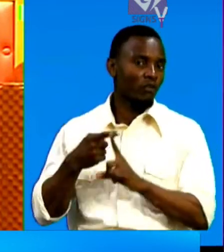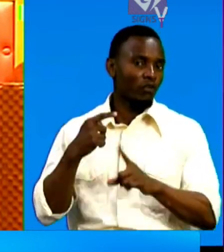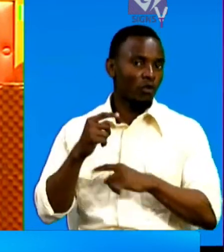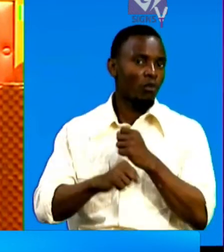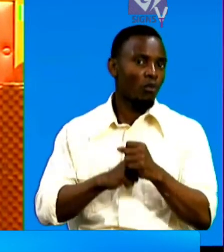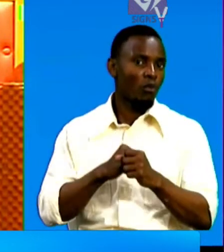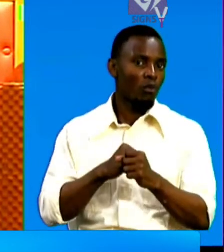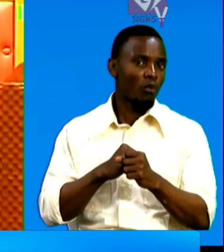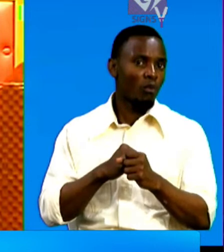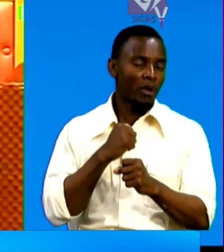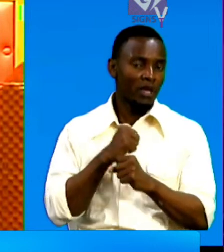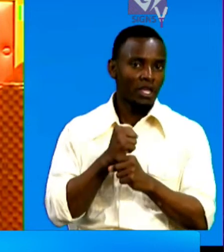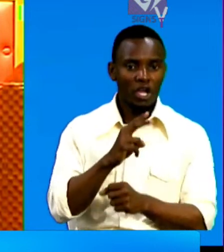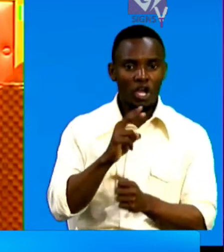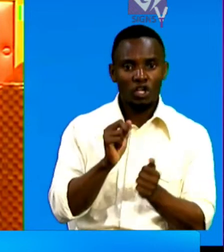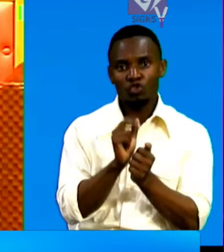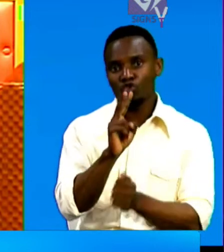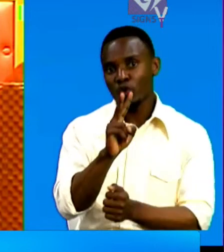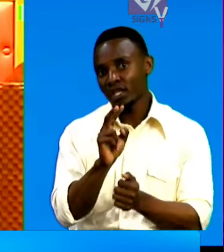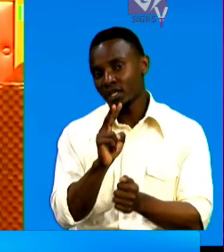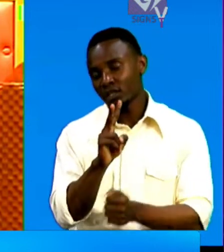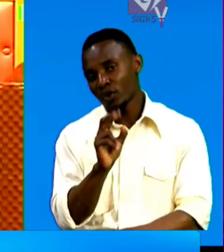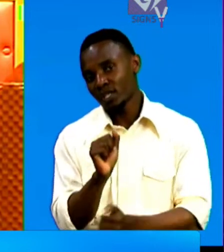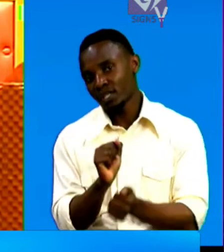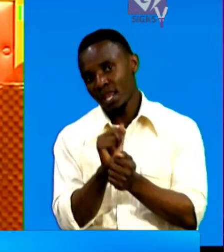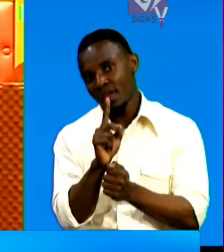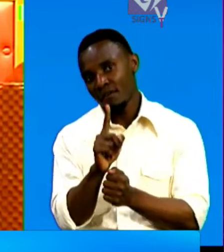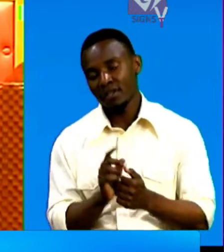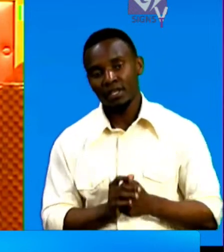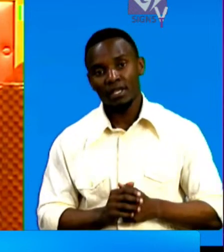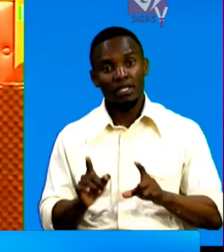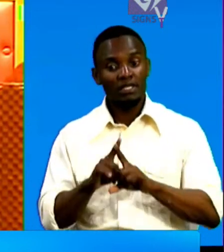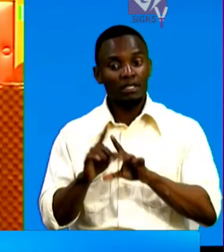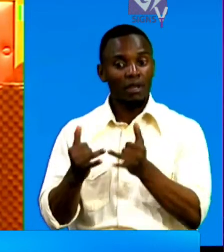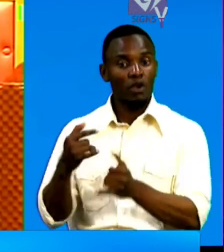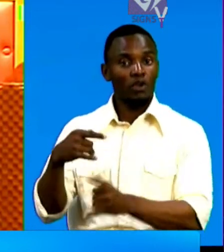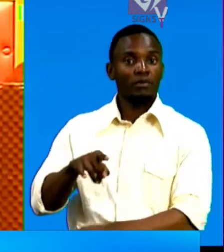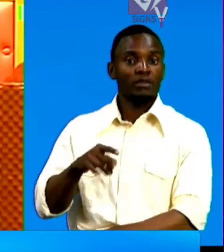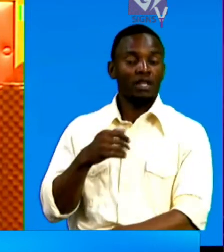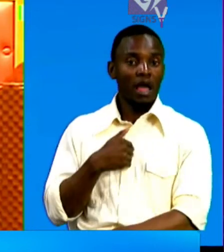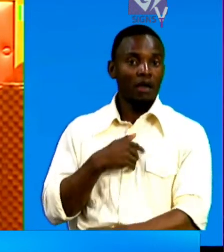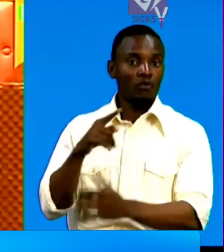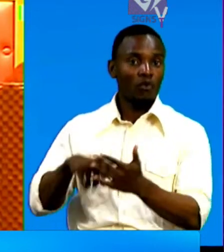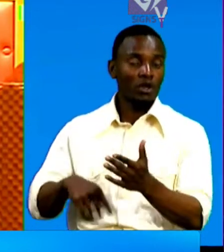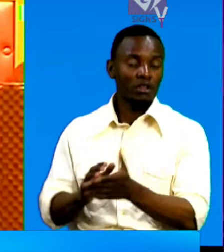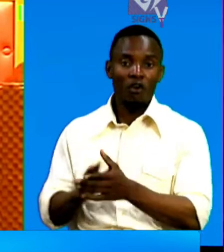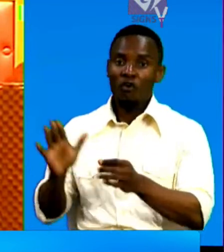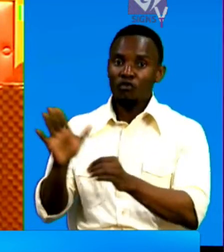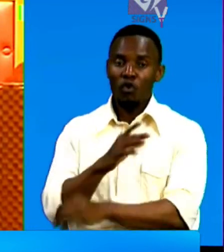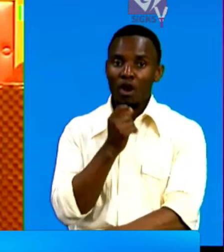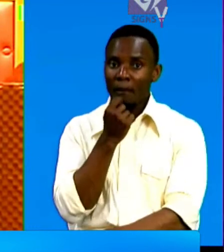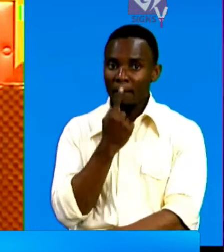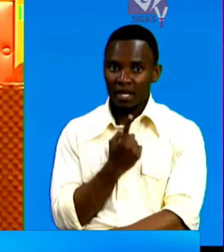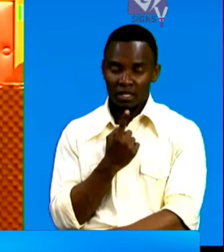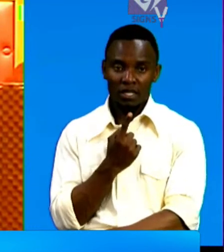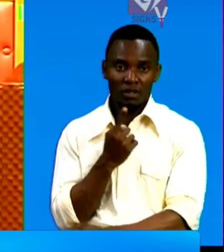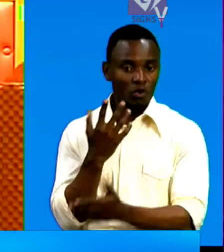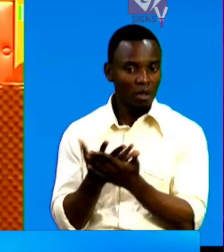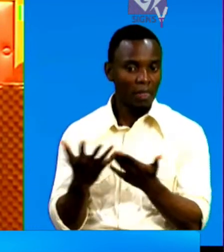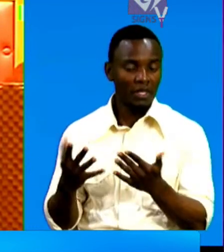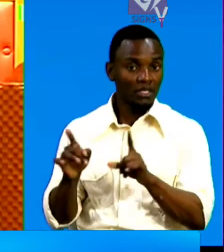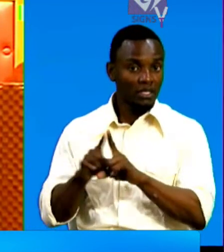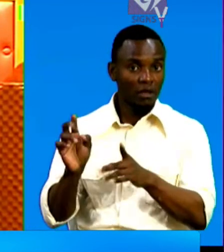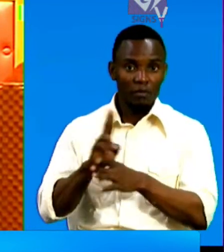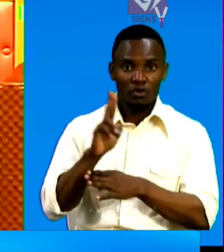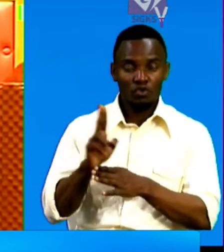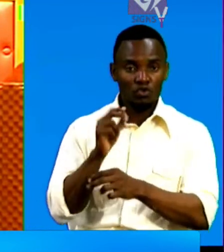2011. Unlike before, now he has a full medical kit and has used it